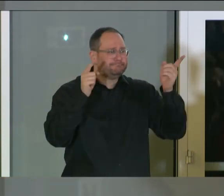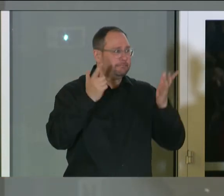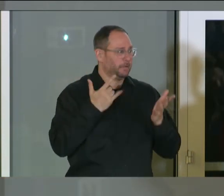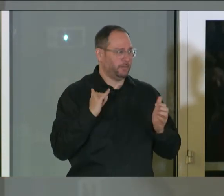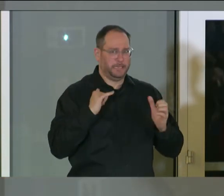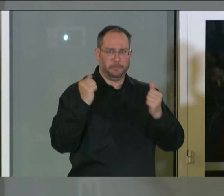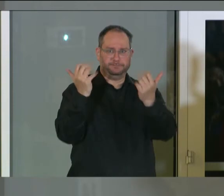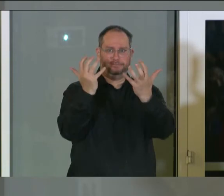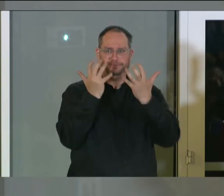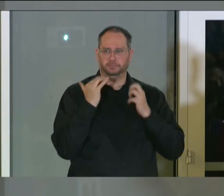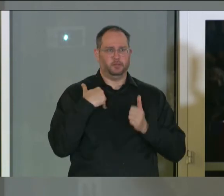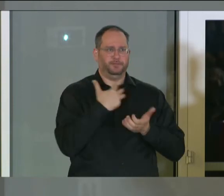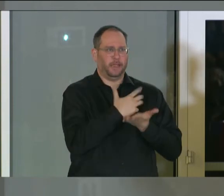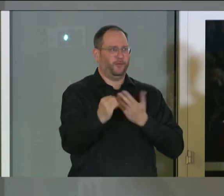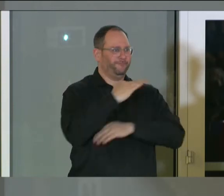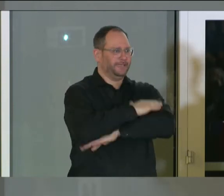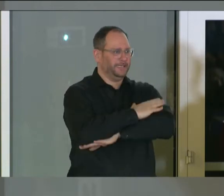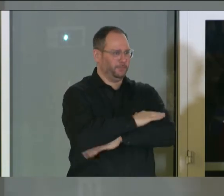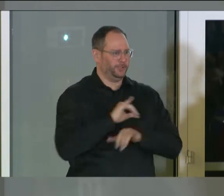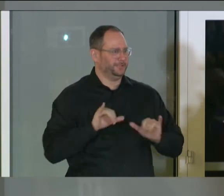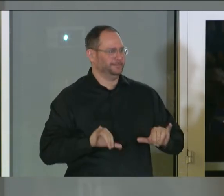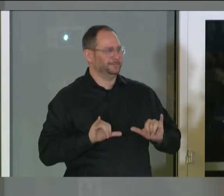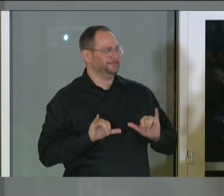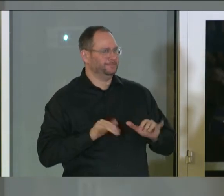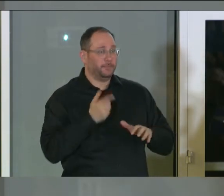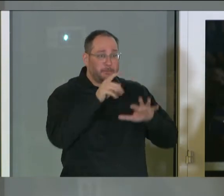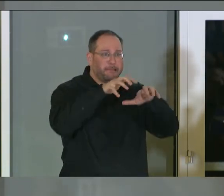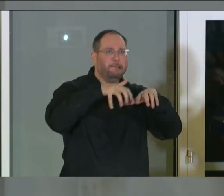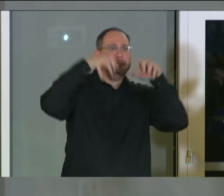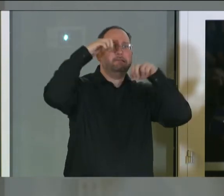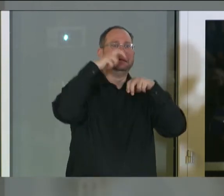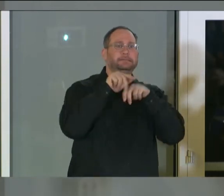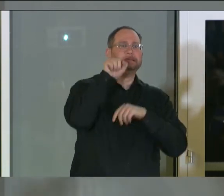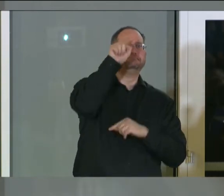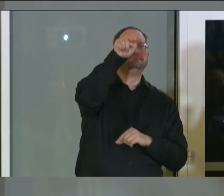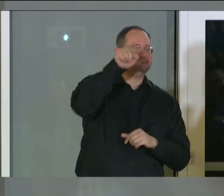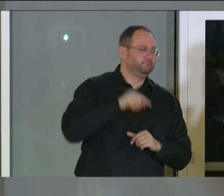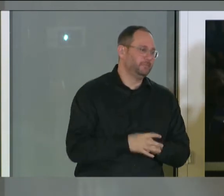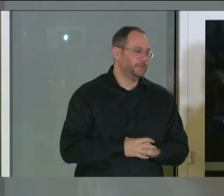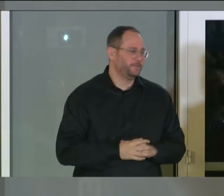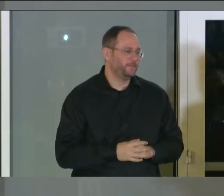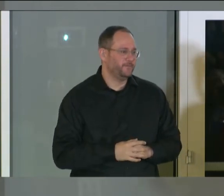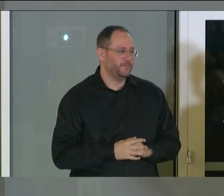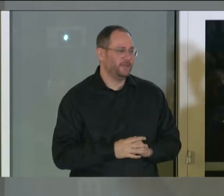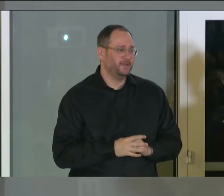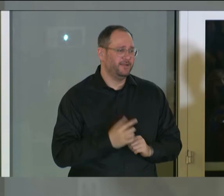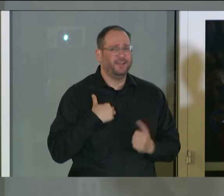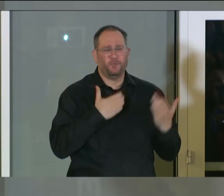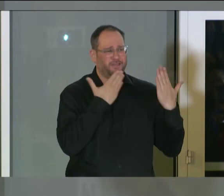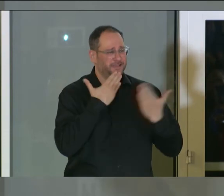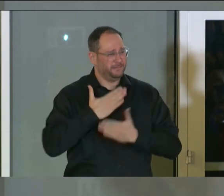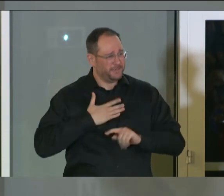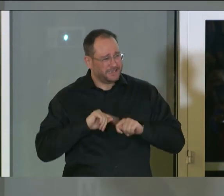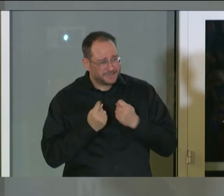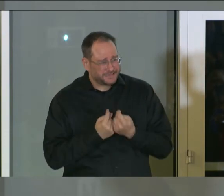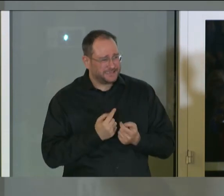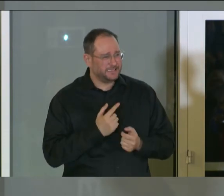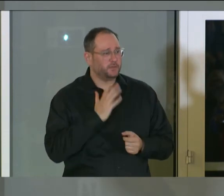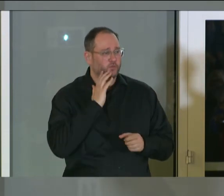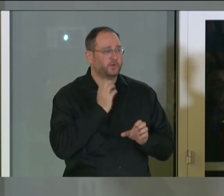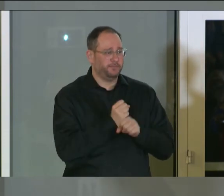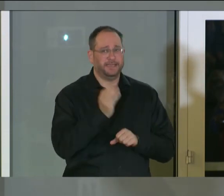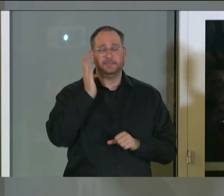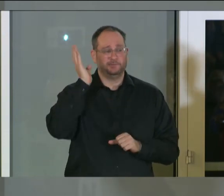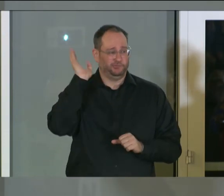is right in front of us. So let me just thank you. I want to thank my budget team. We will be making our presentation